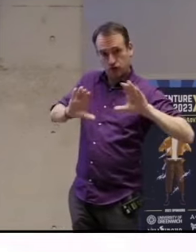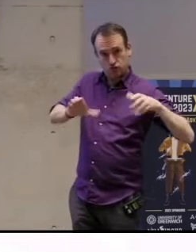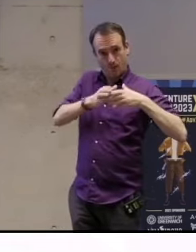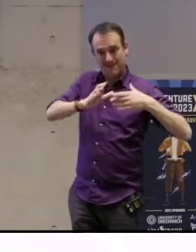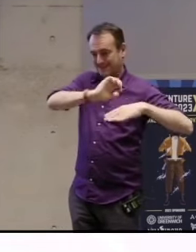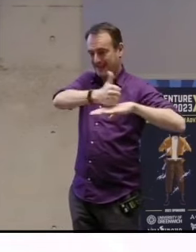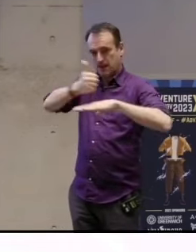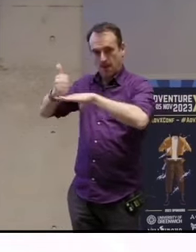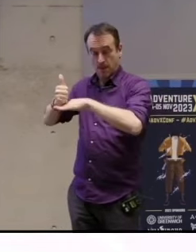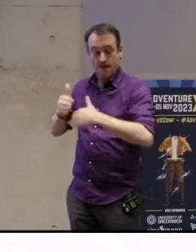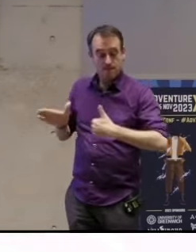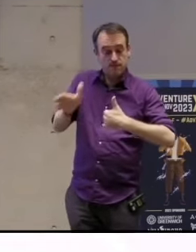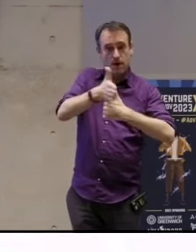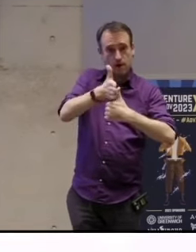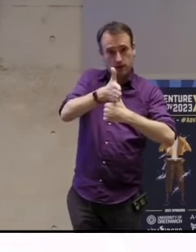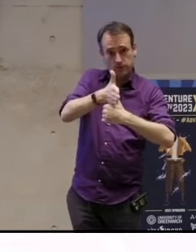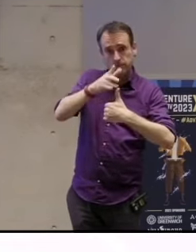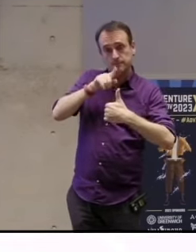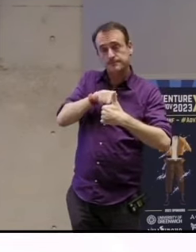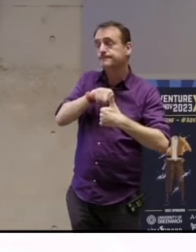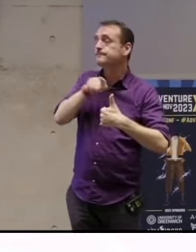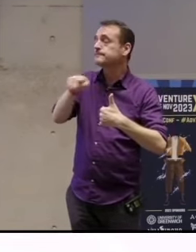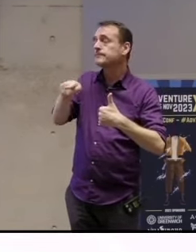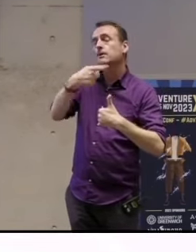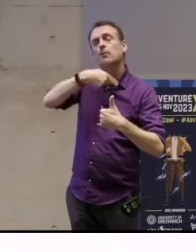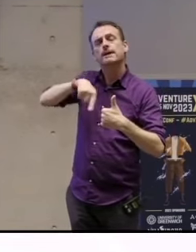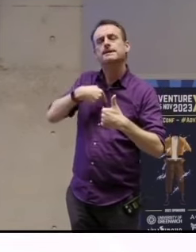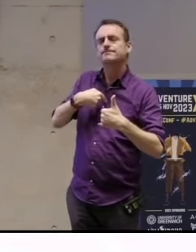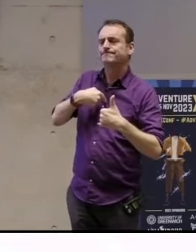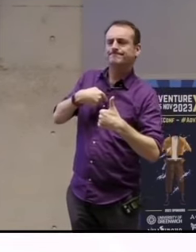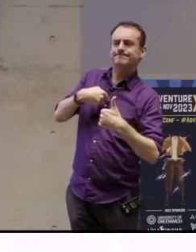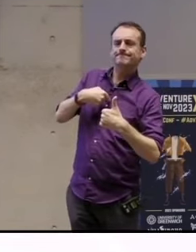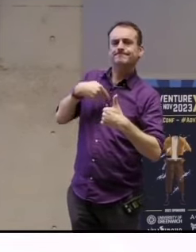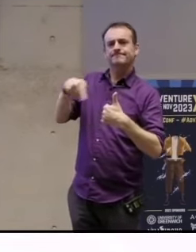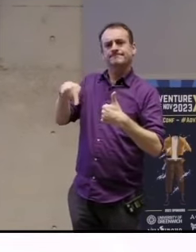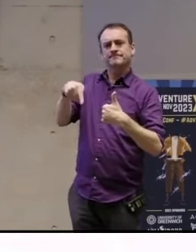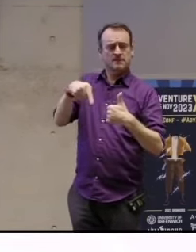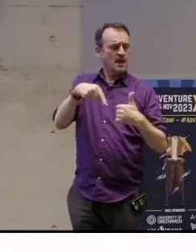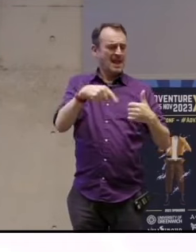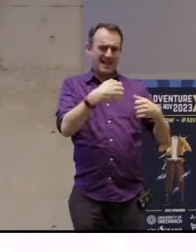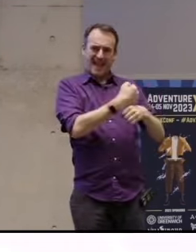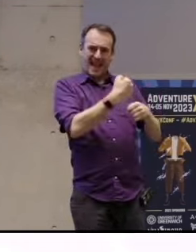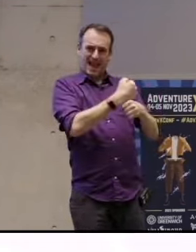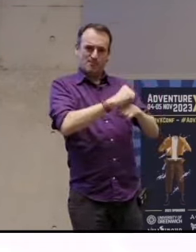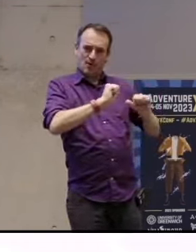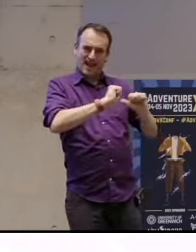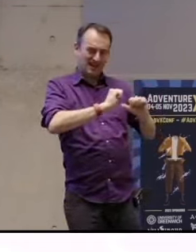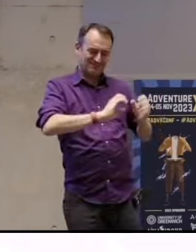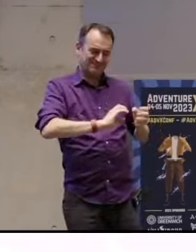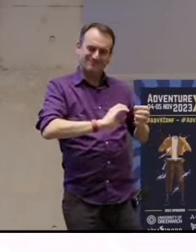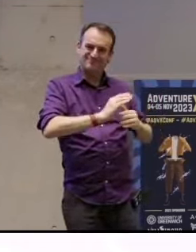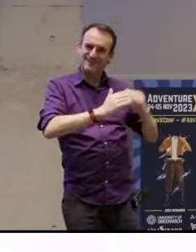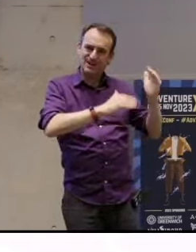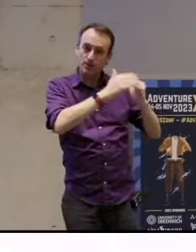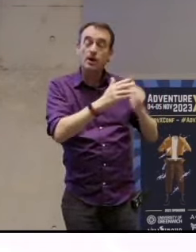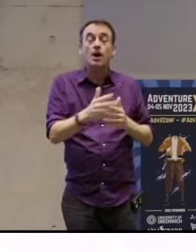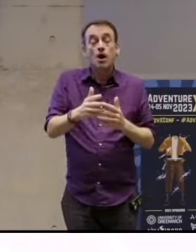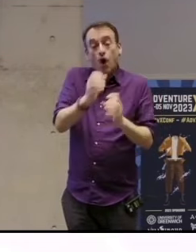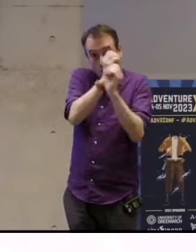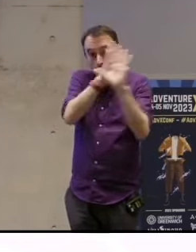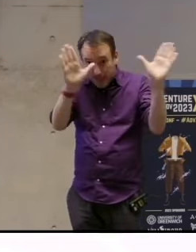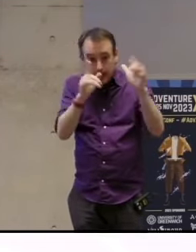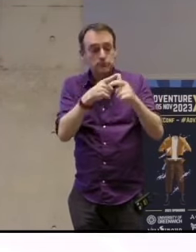basically in the first workshop, we didn't have a build of the game at that point, so we had a concept and character backgrounds and things